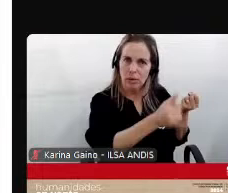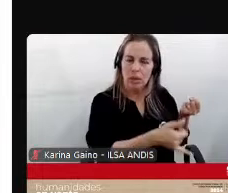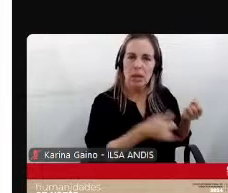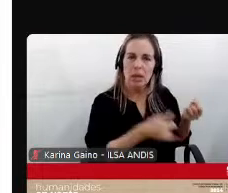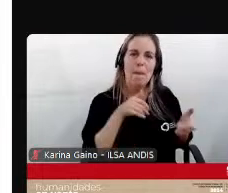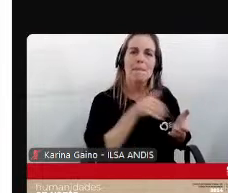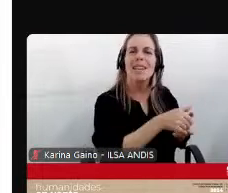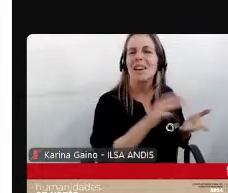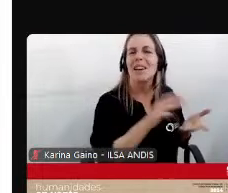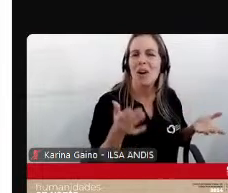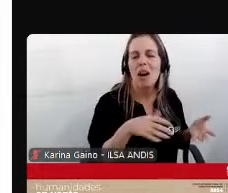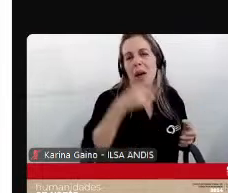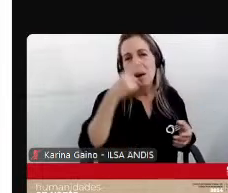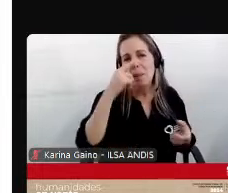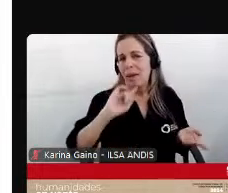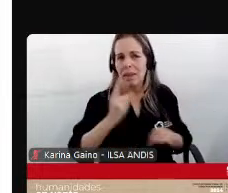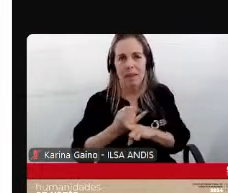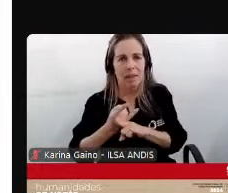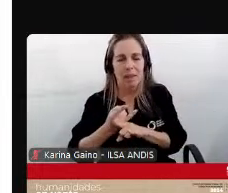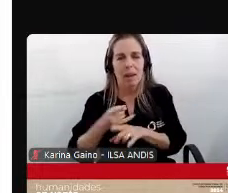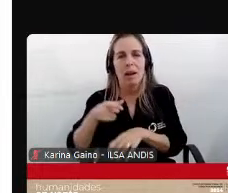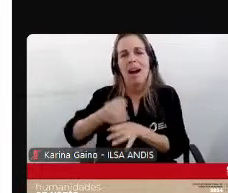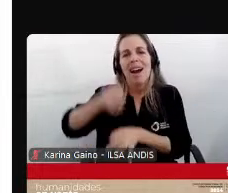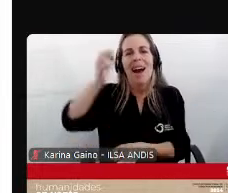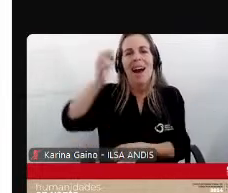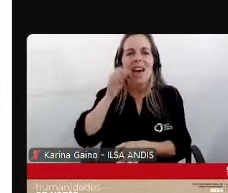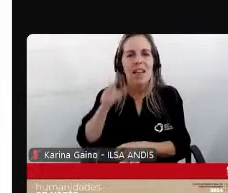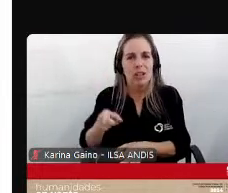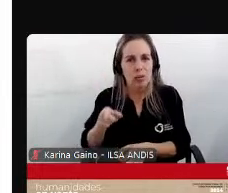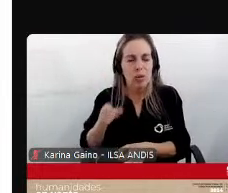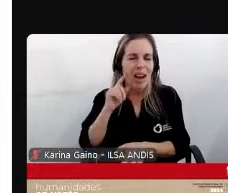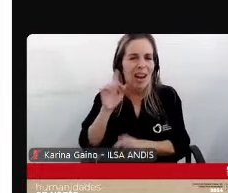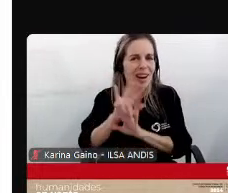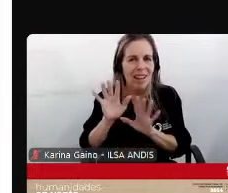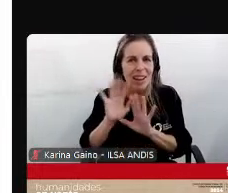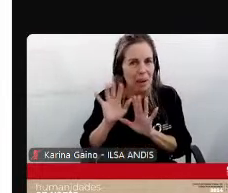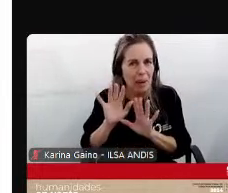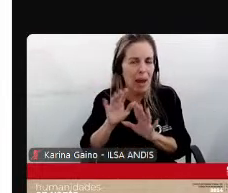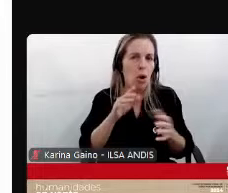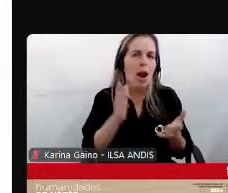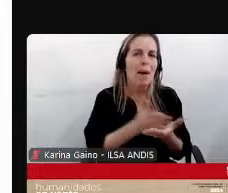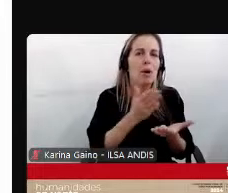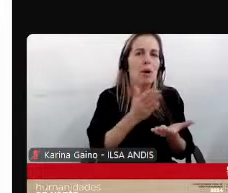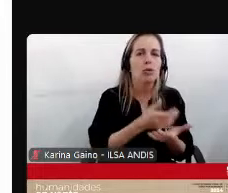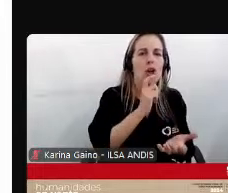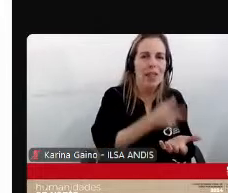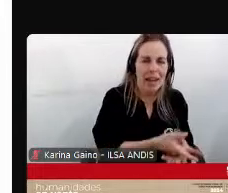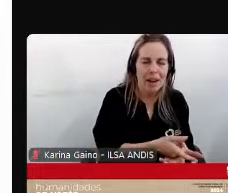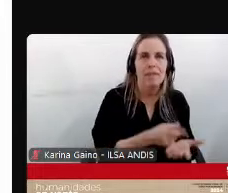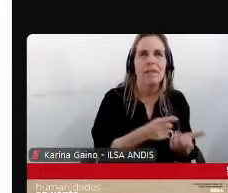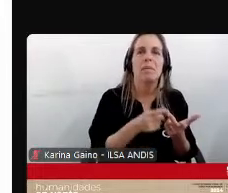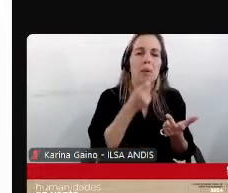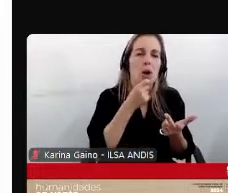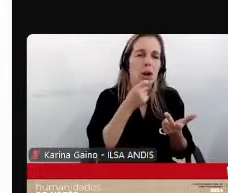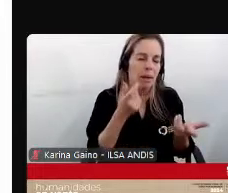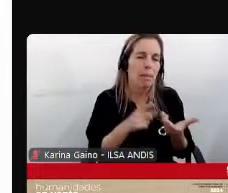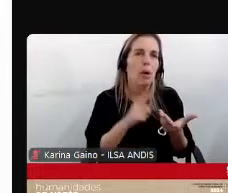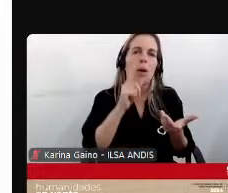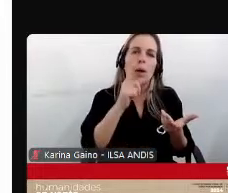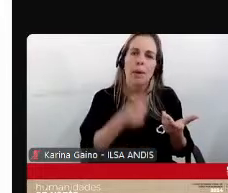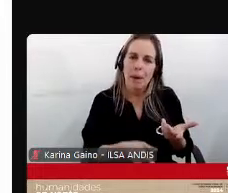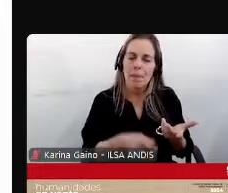physically demanding work. We also saw cases in which, when we were doing research in the coffee sector, they would go to